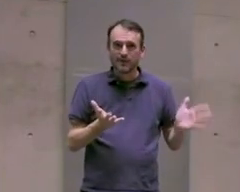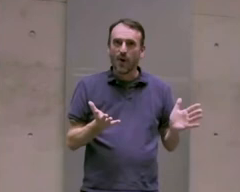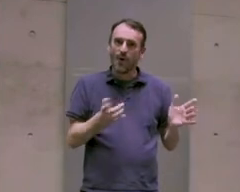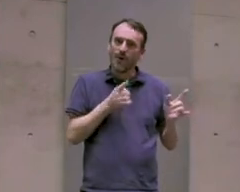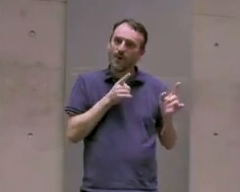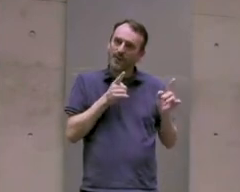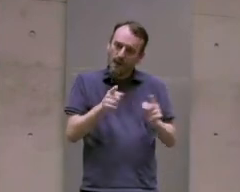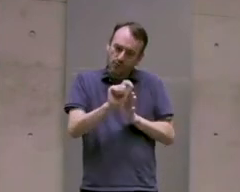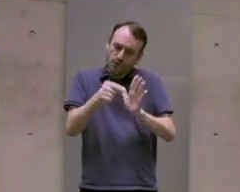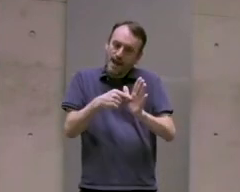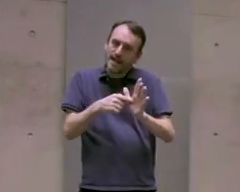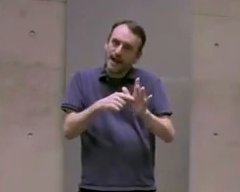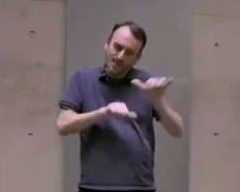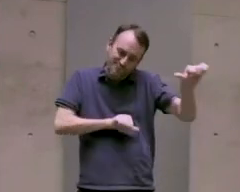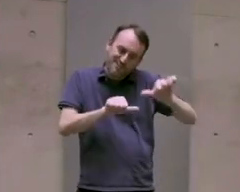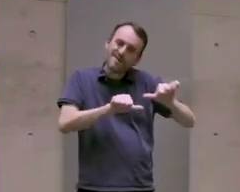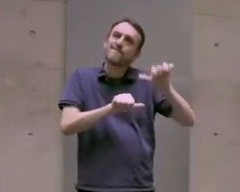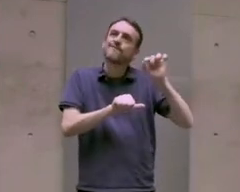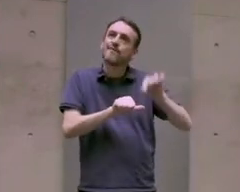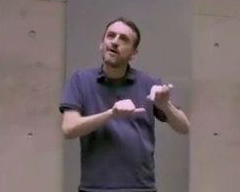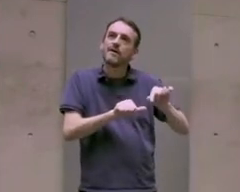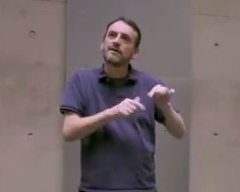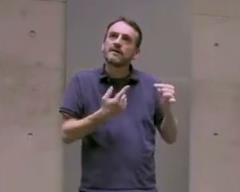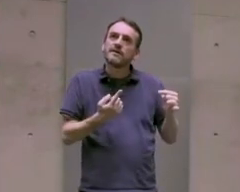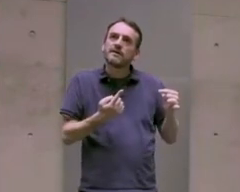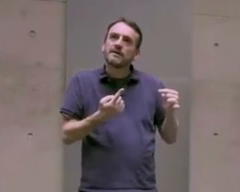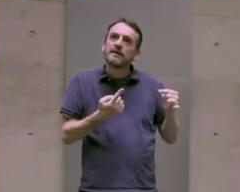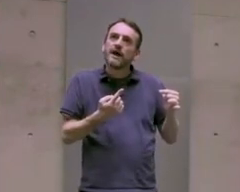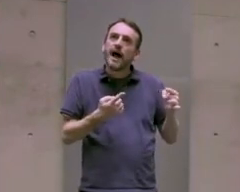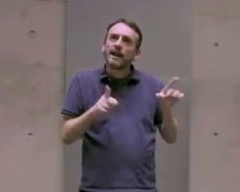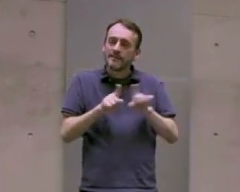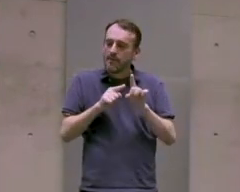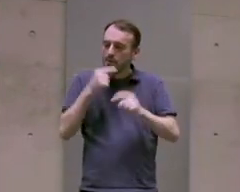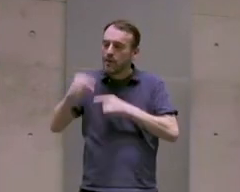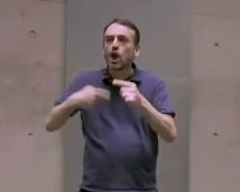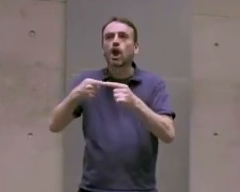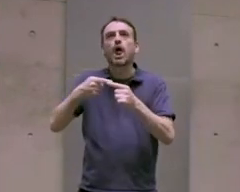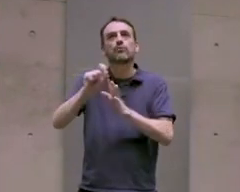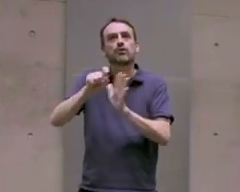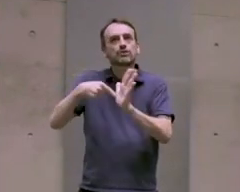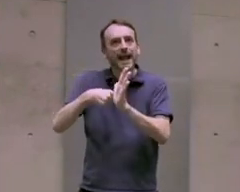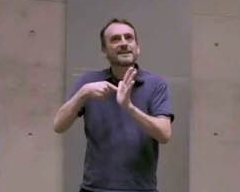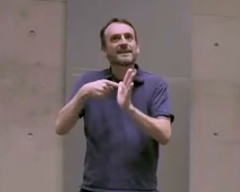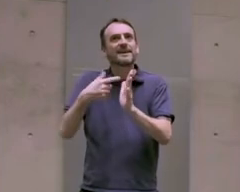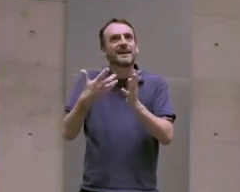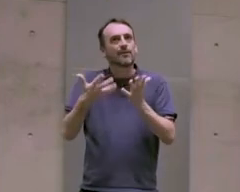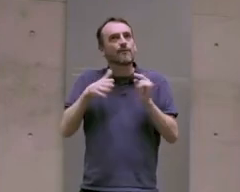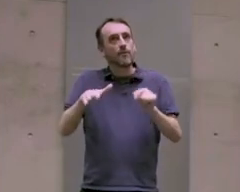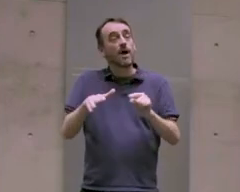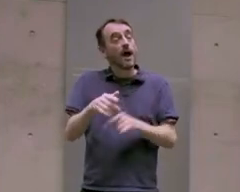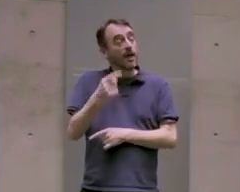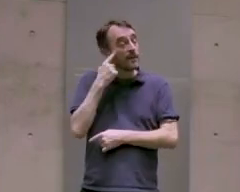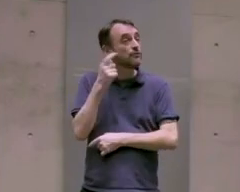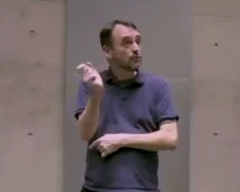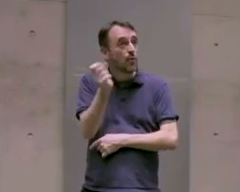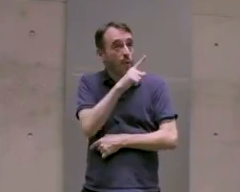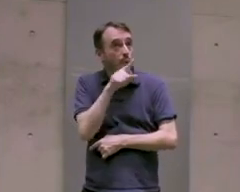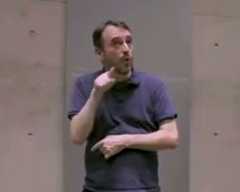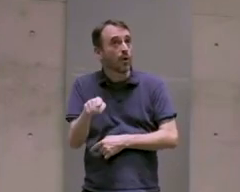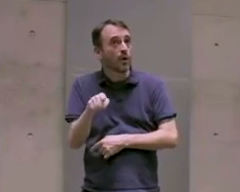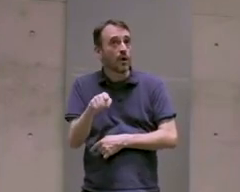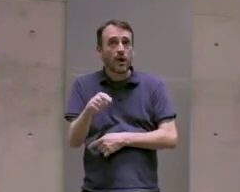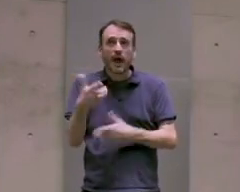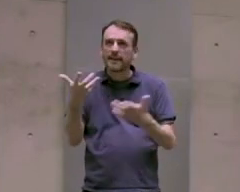to those projects, Subsurface as well, like, so that's where that came from. I think it's cool. I think it's a nice way of telling like a